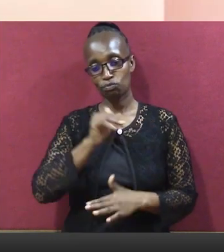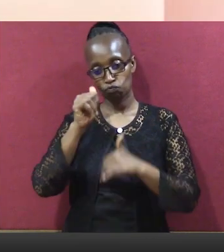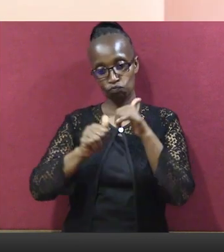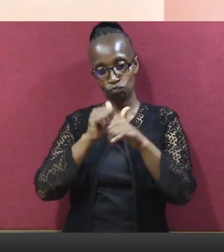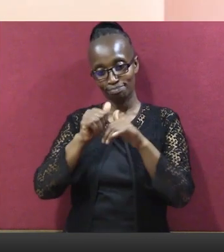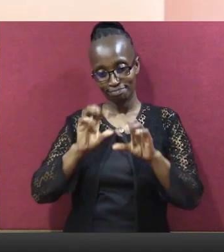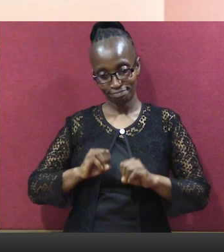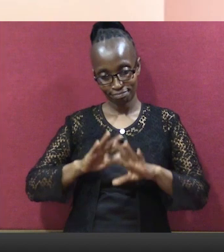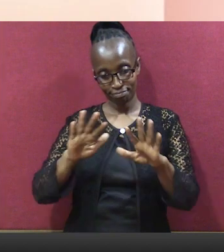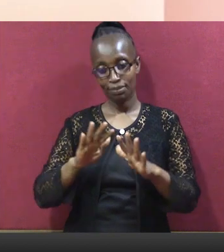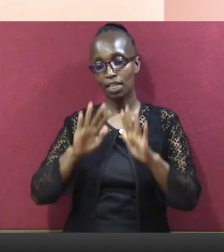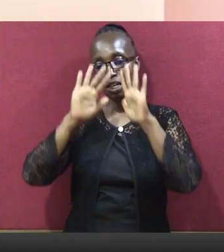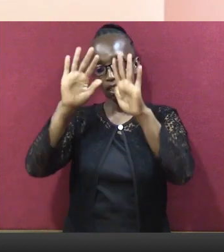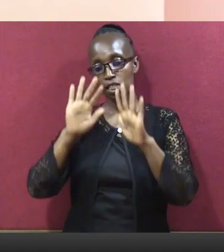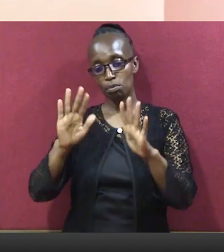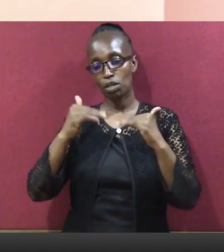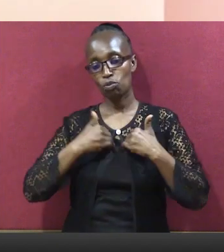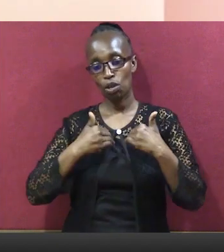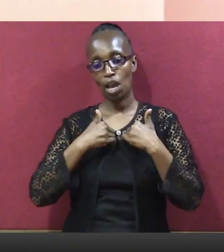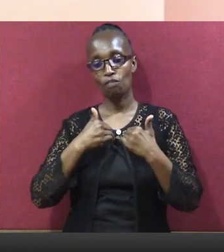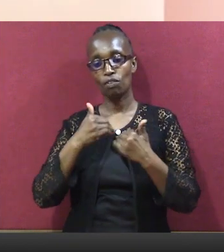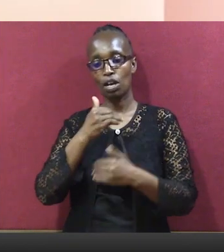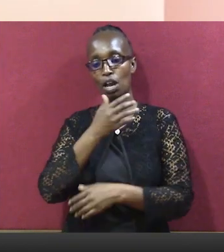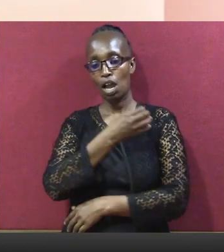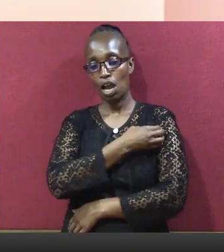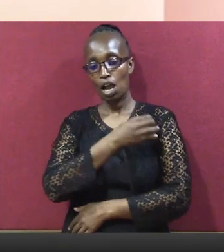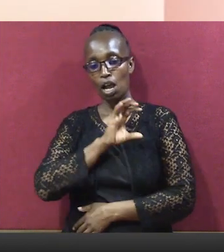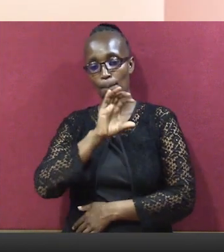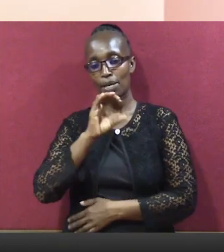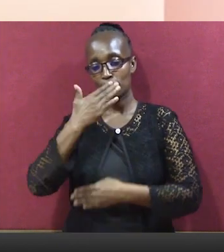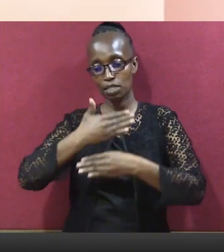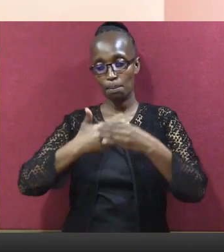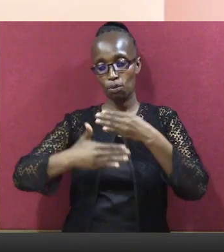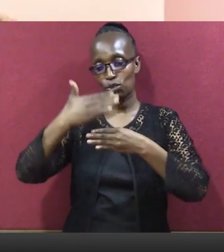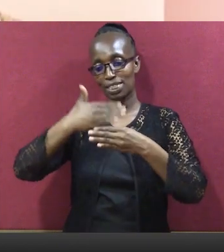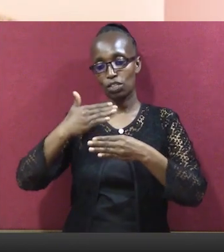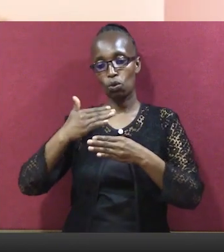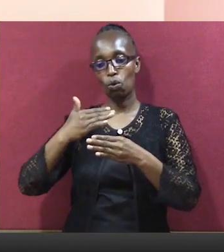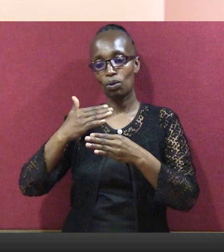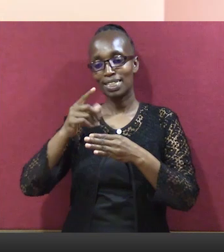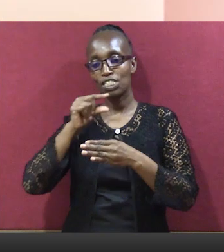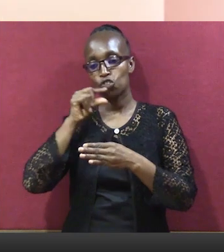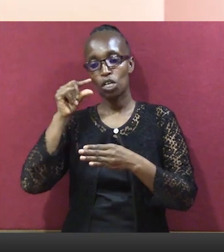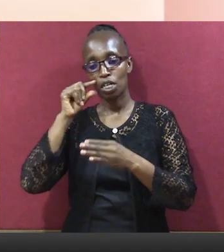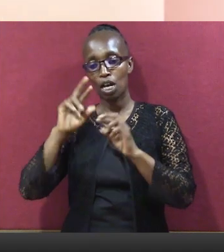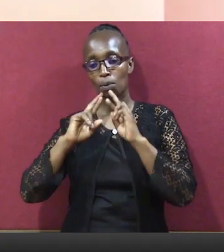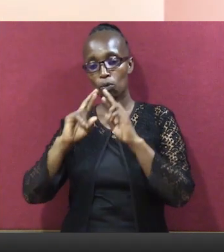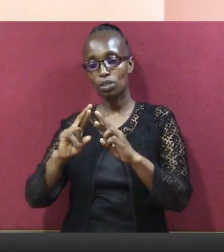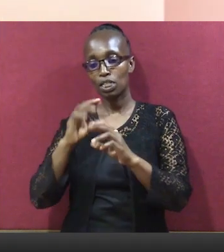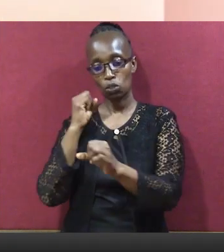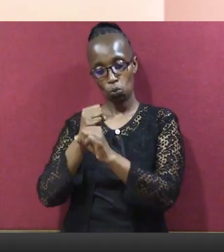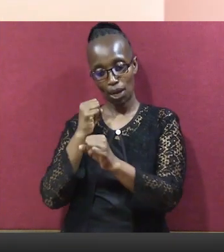to train and have a capacity building forum on gender sensitive reporting Doing the work more